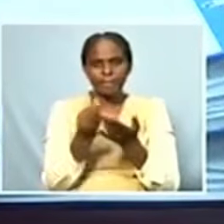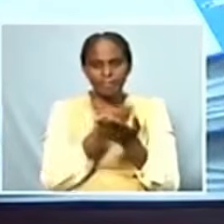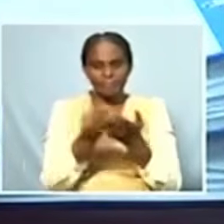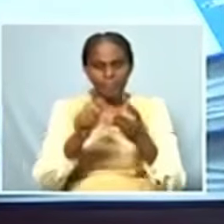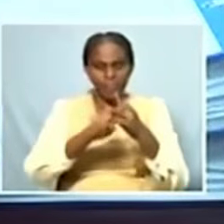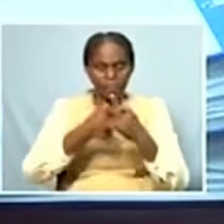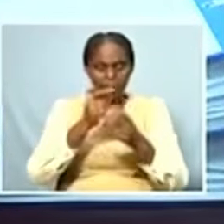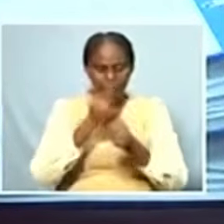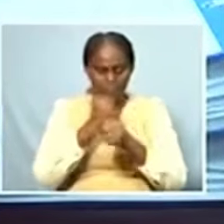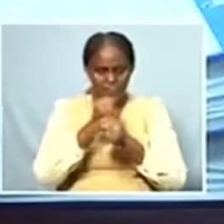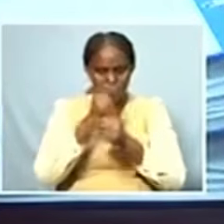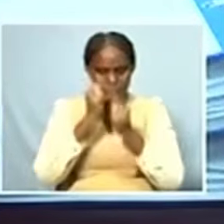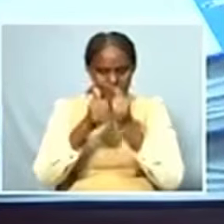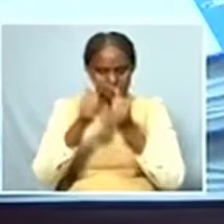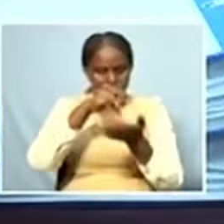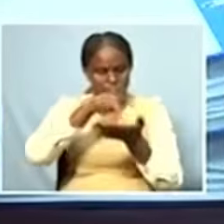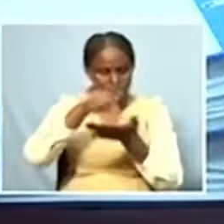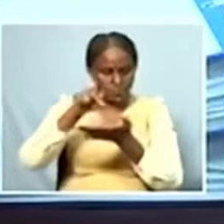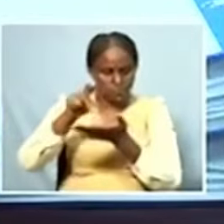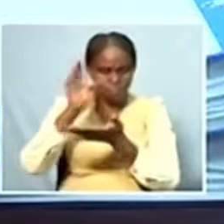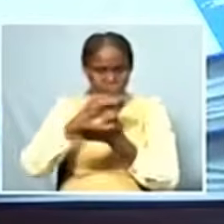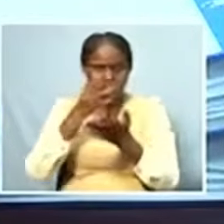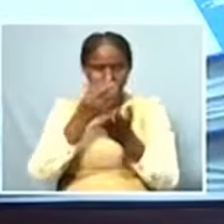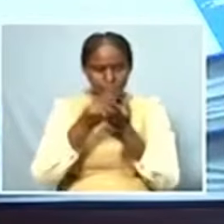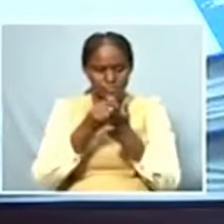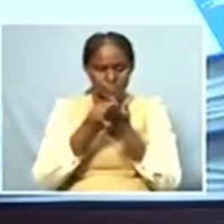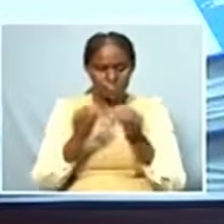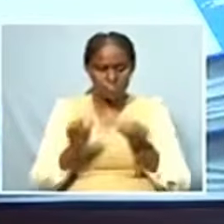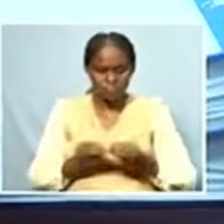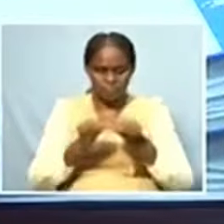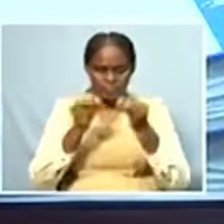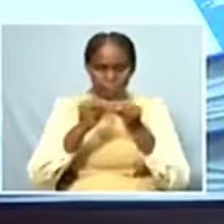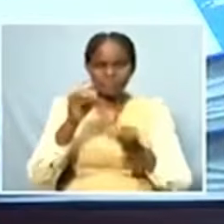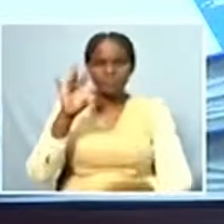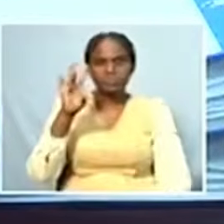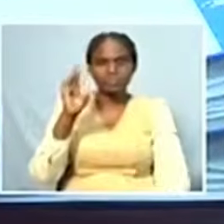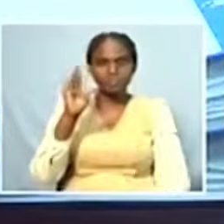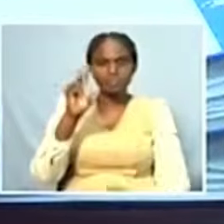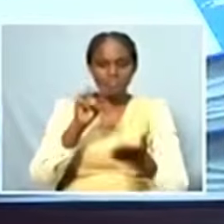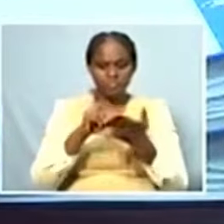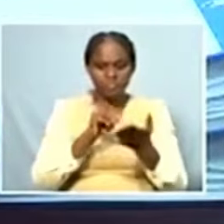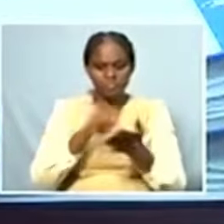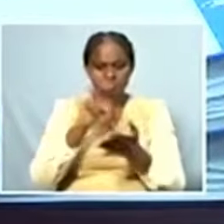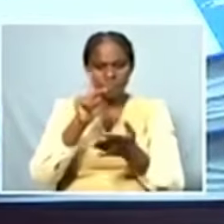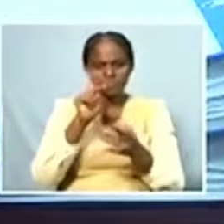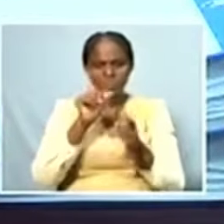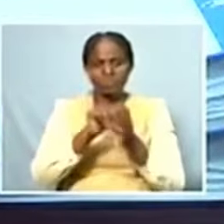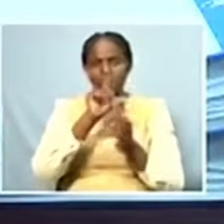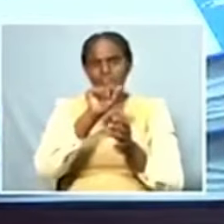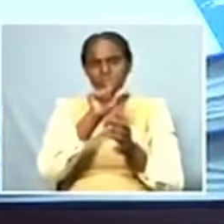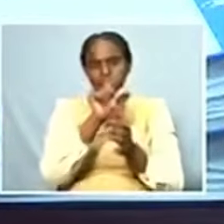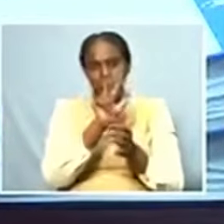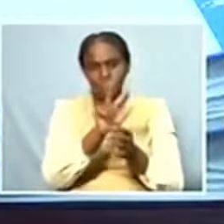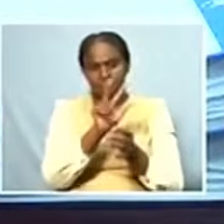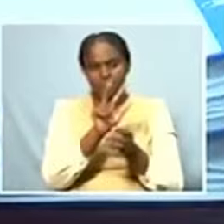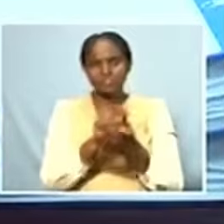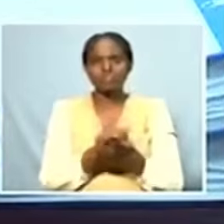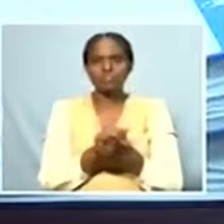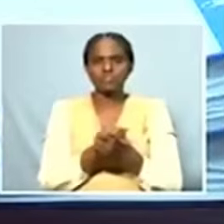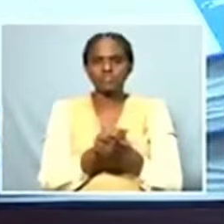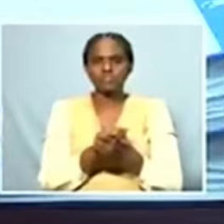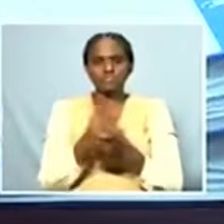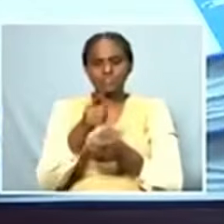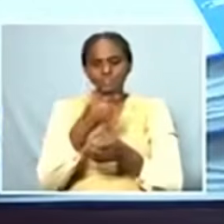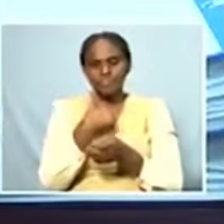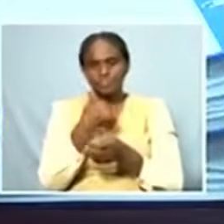commence works despite being paid amounts totaling 17 million kwacha in 2023. Is there